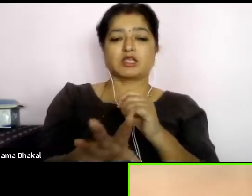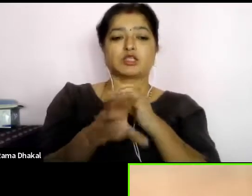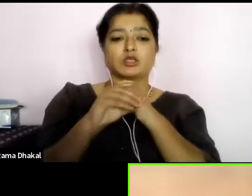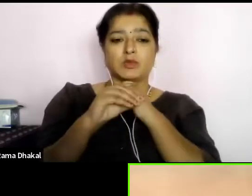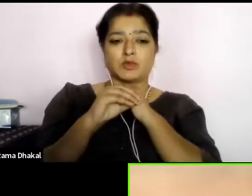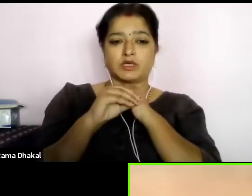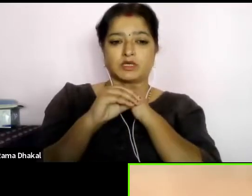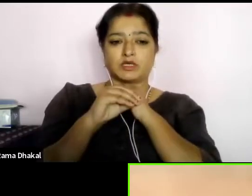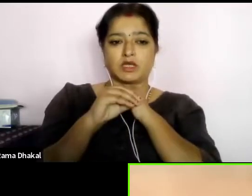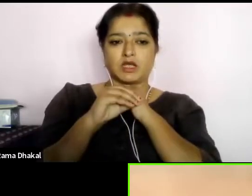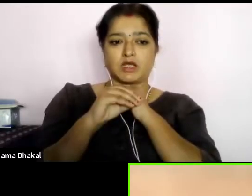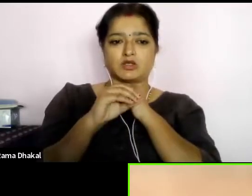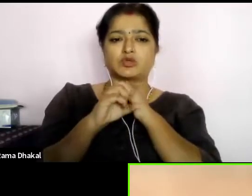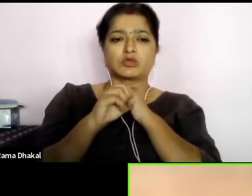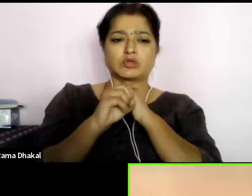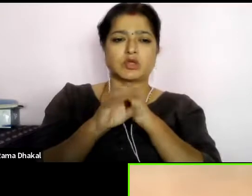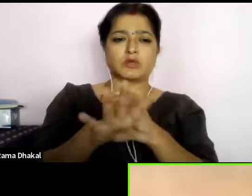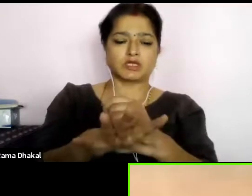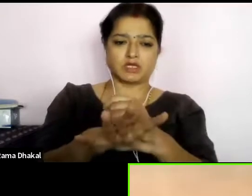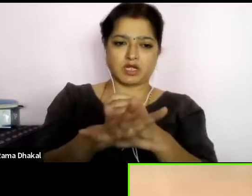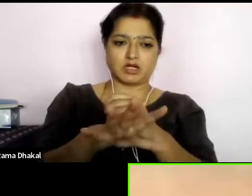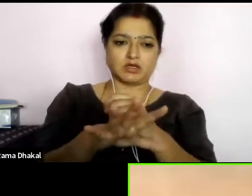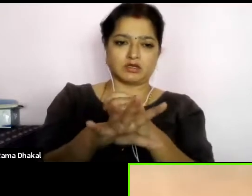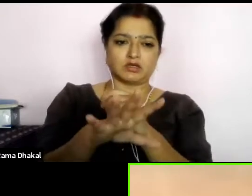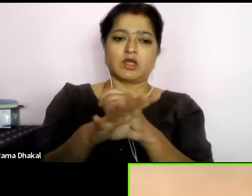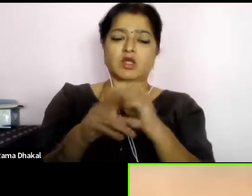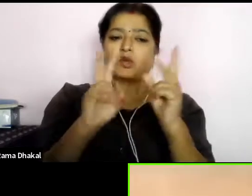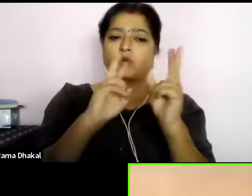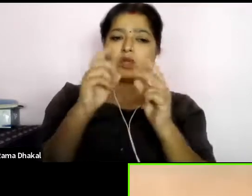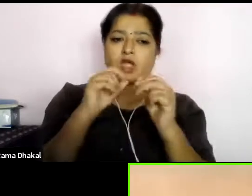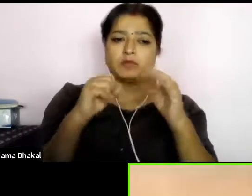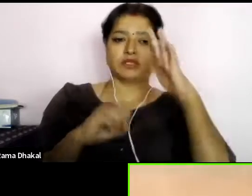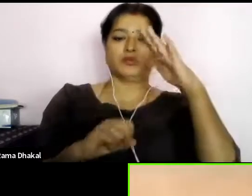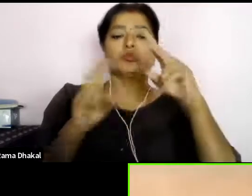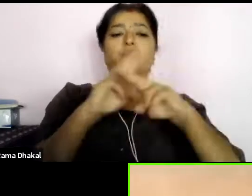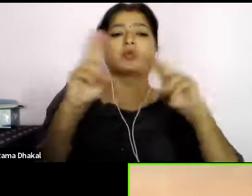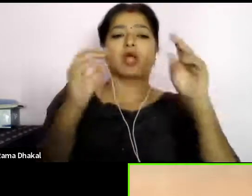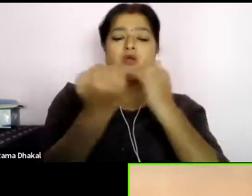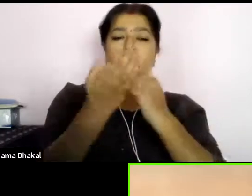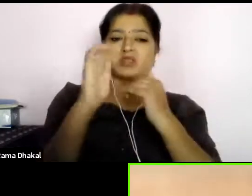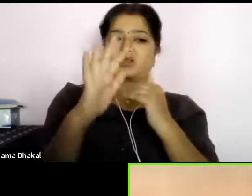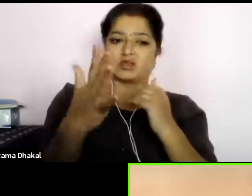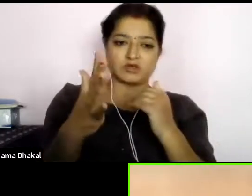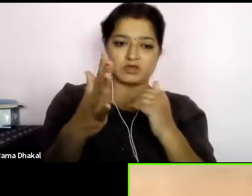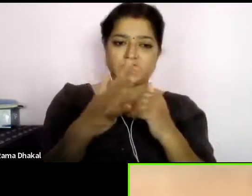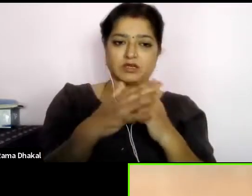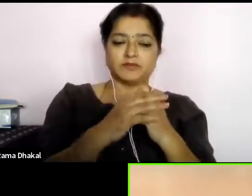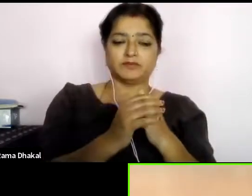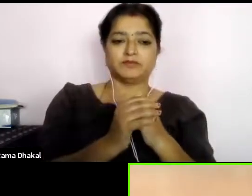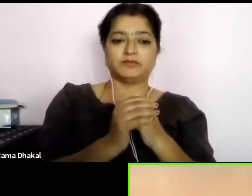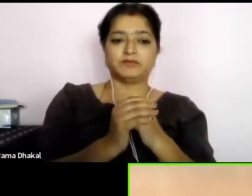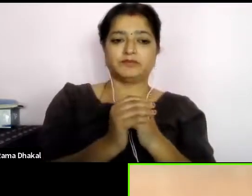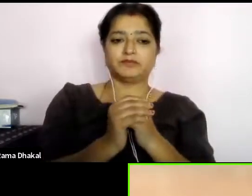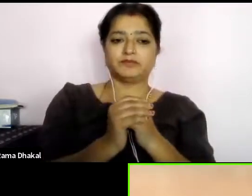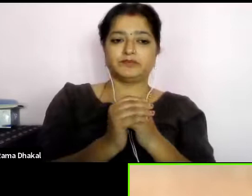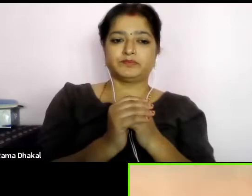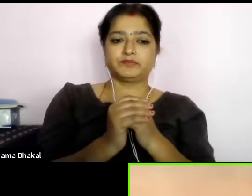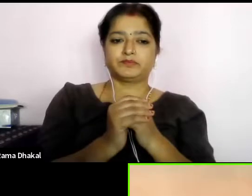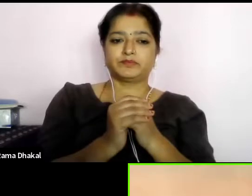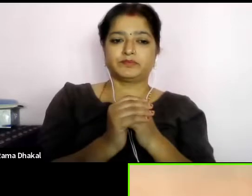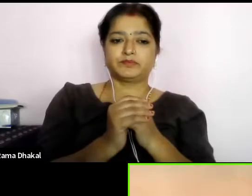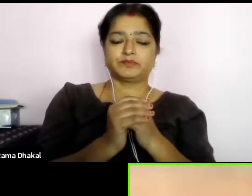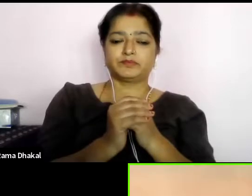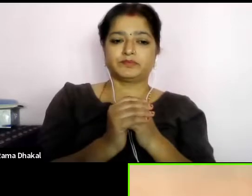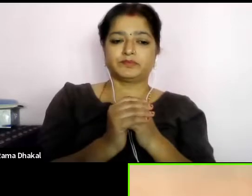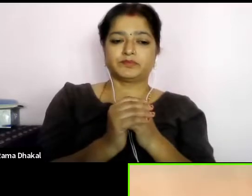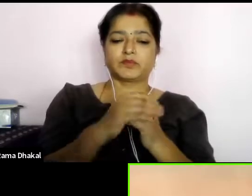good practice within the UNFCCC that we have the indigenous and the women's constituency. And now we